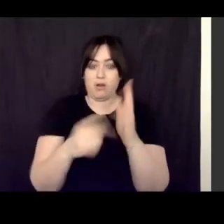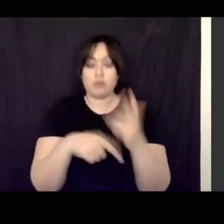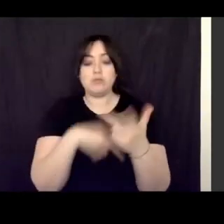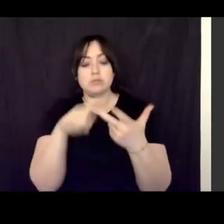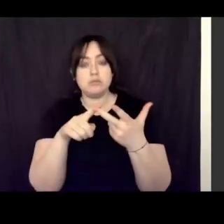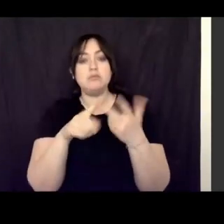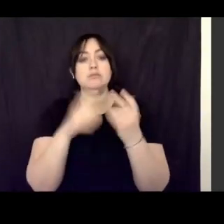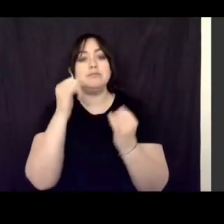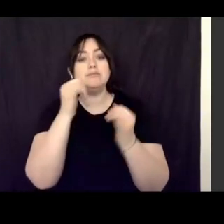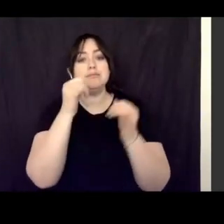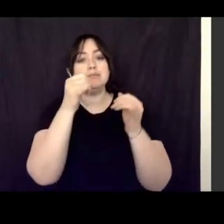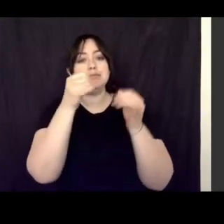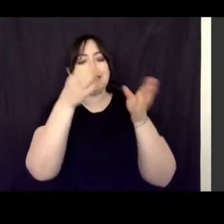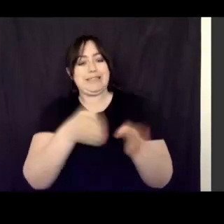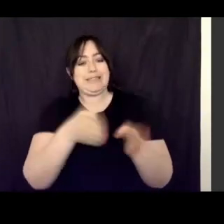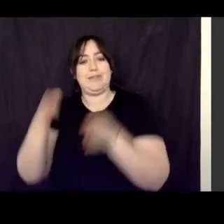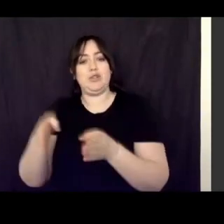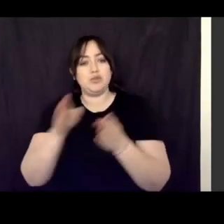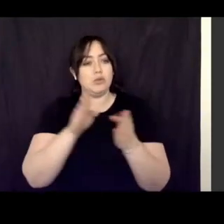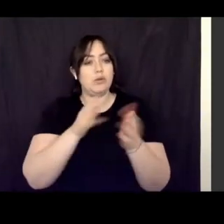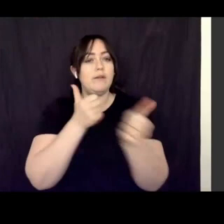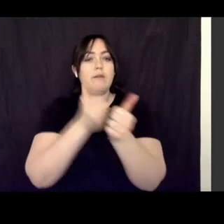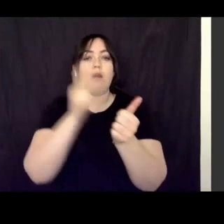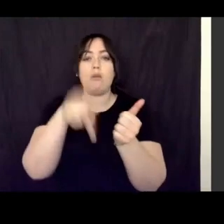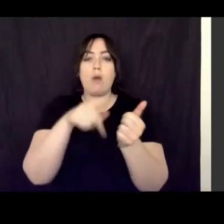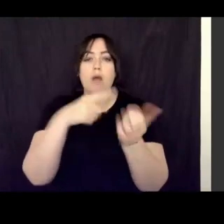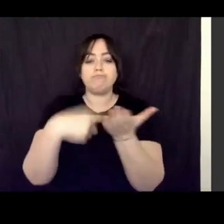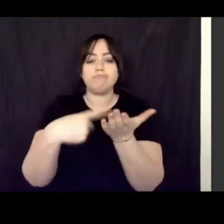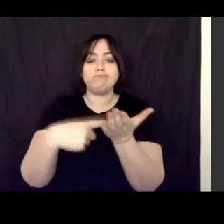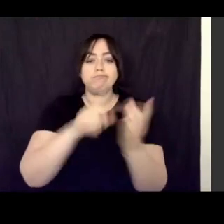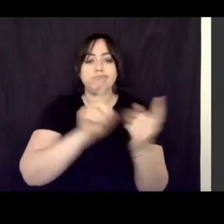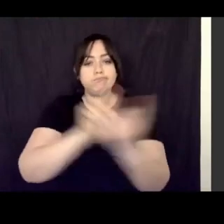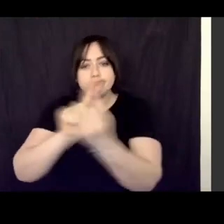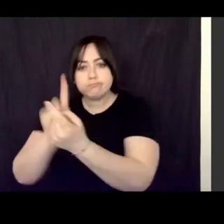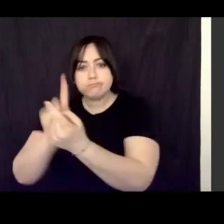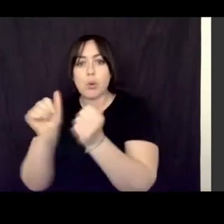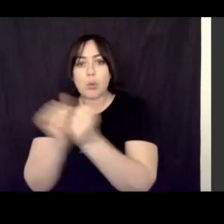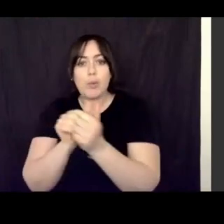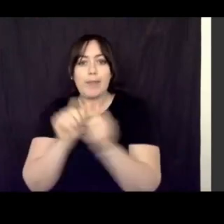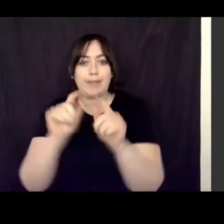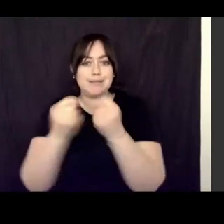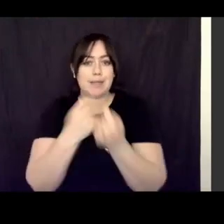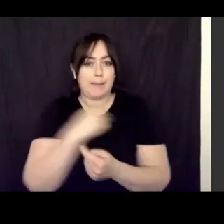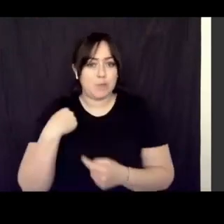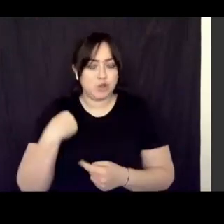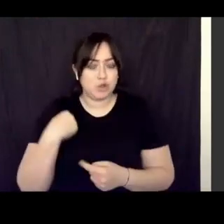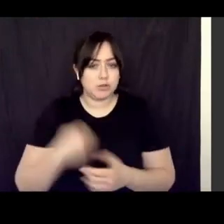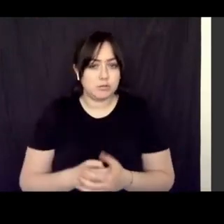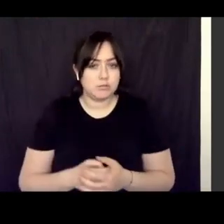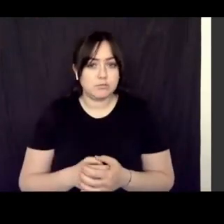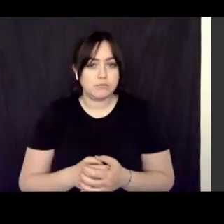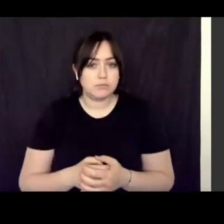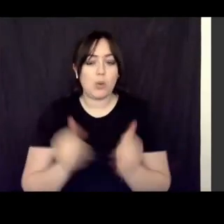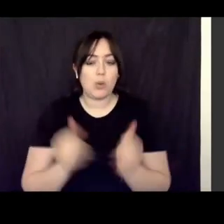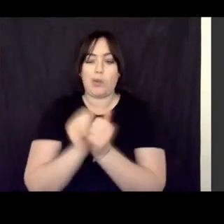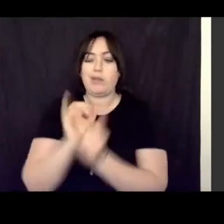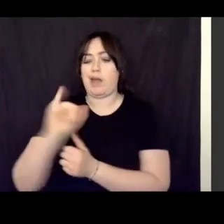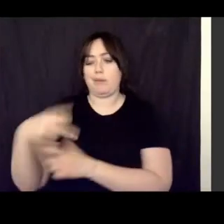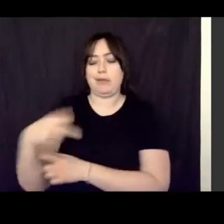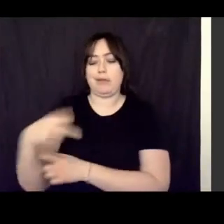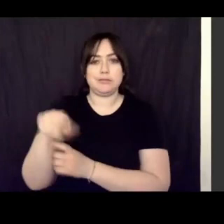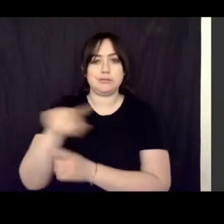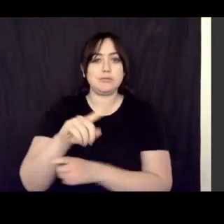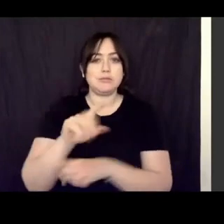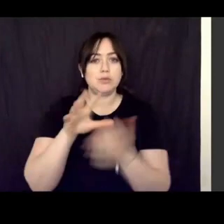discussions with other members of the team. with the IPs to learn more about the challenges